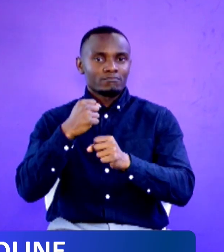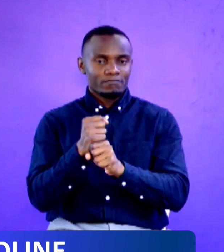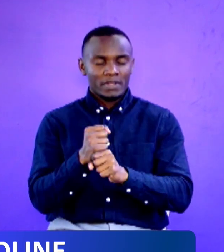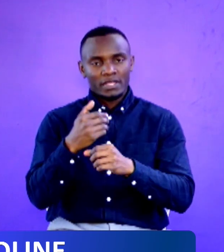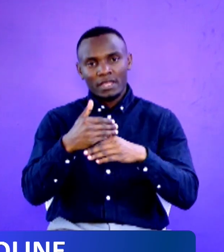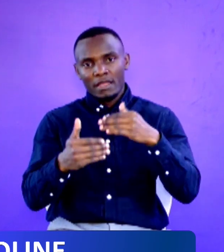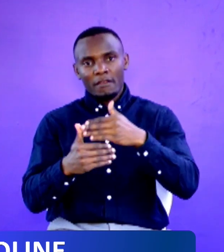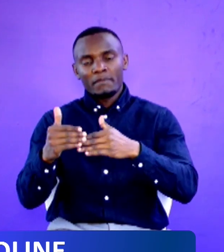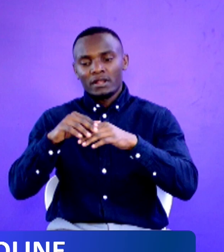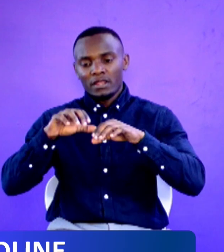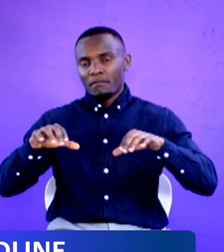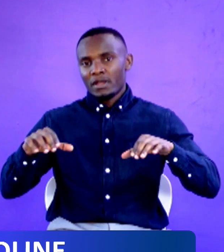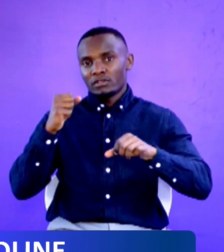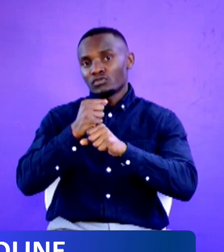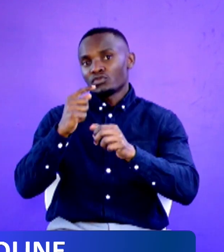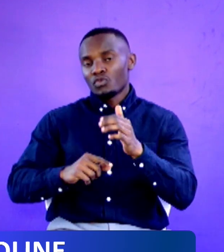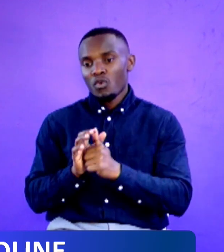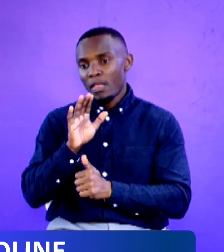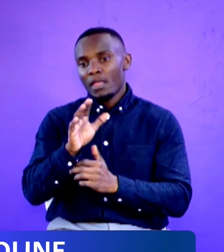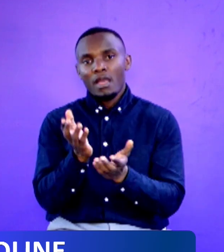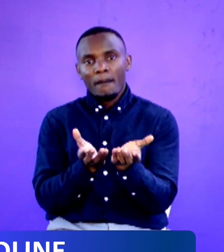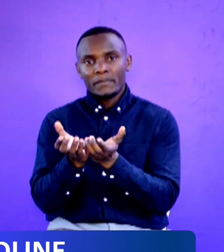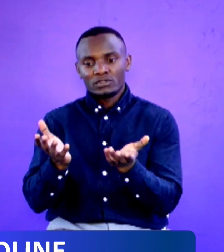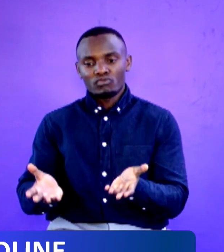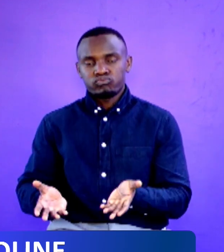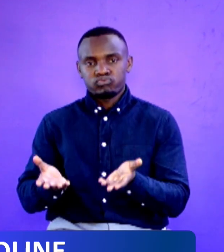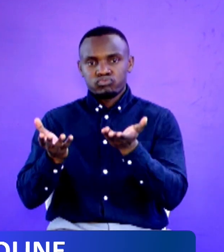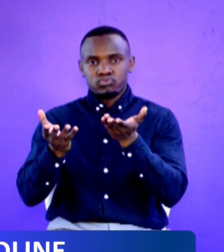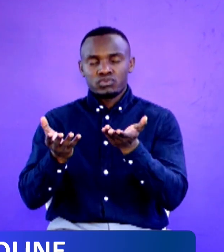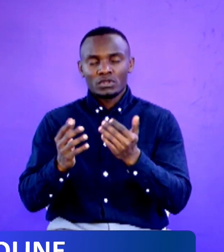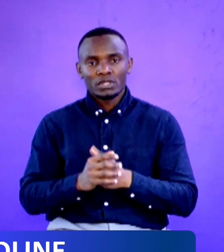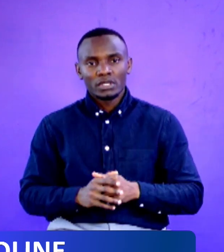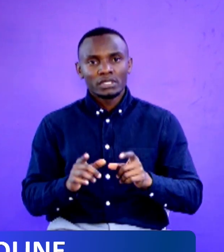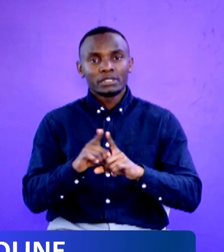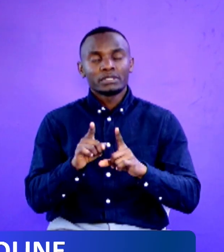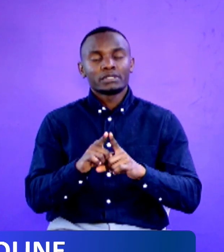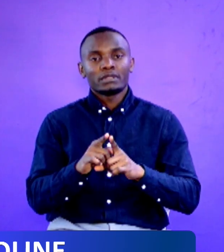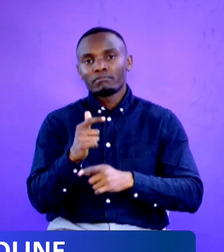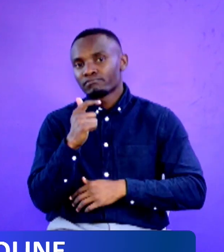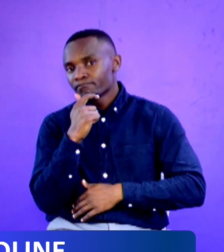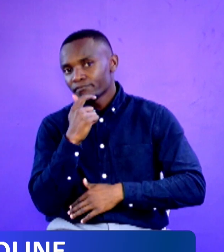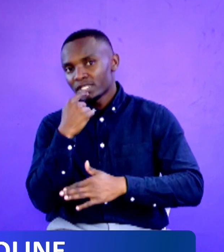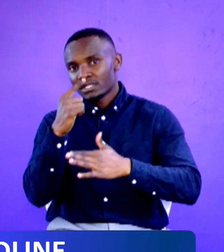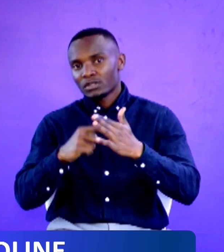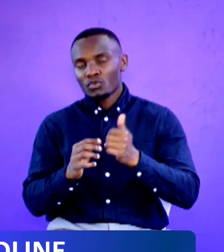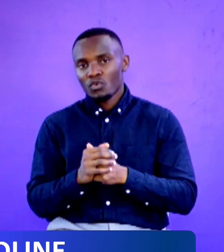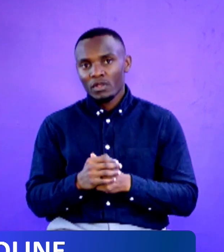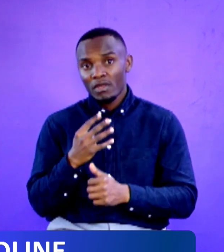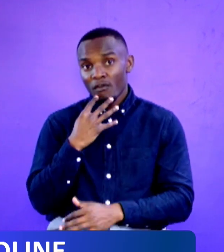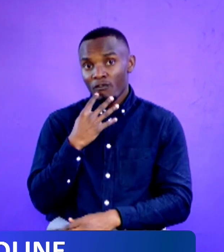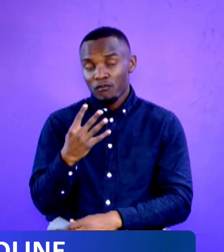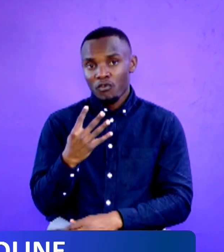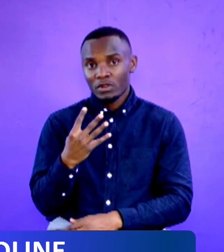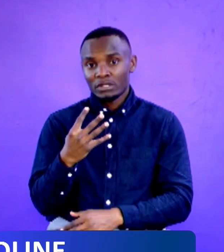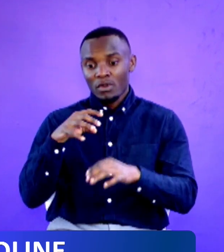boost their businesses and raise income. The Deputy President said the 400 modern markets under construction